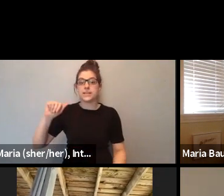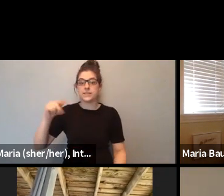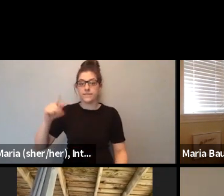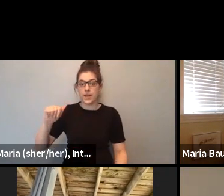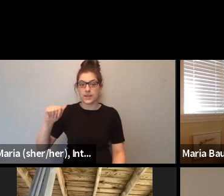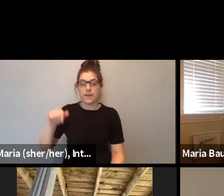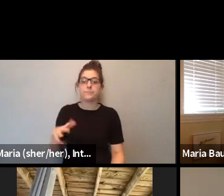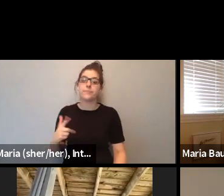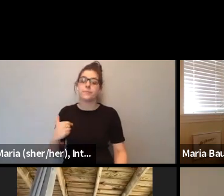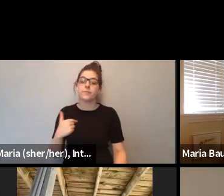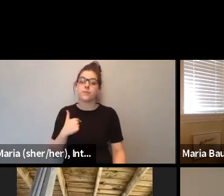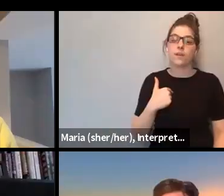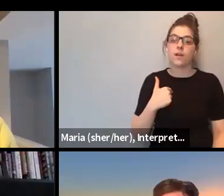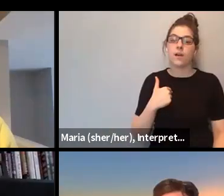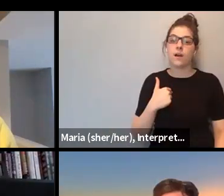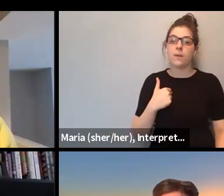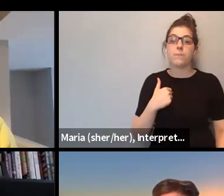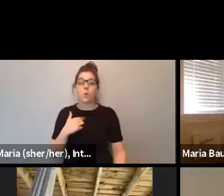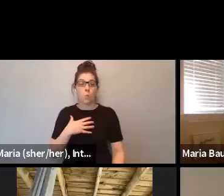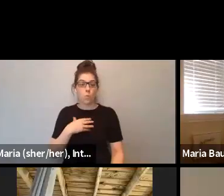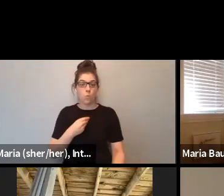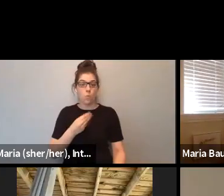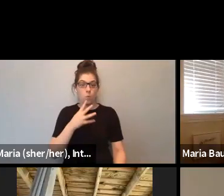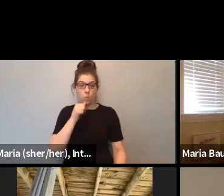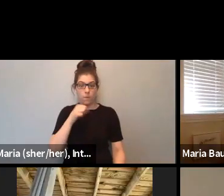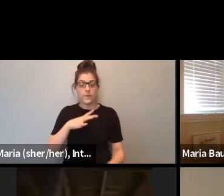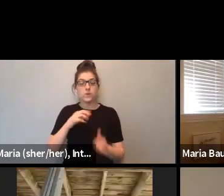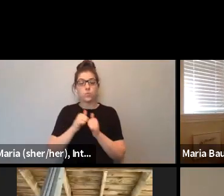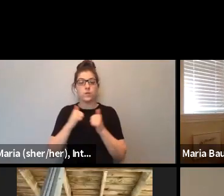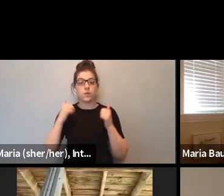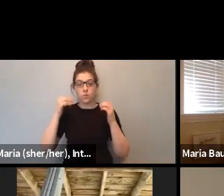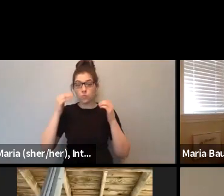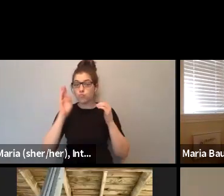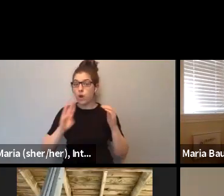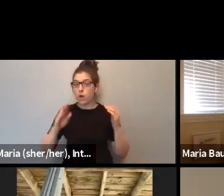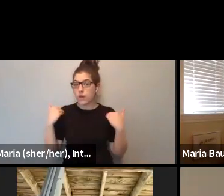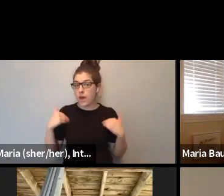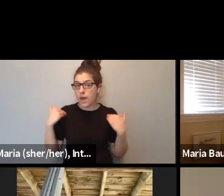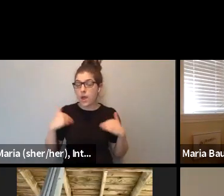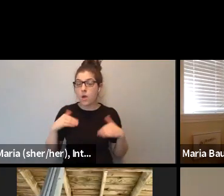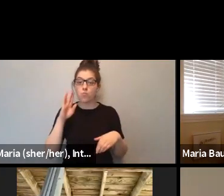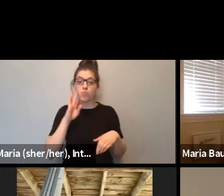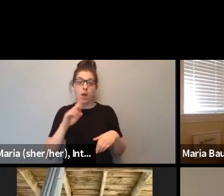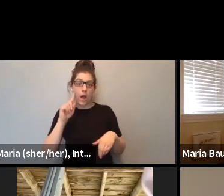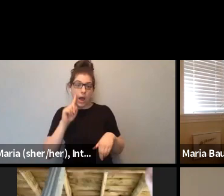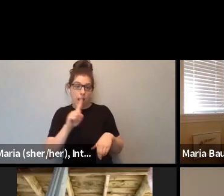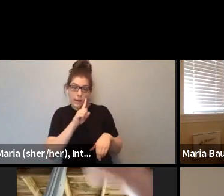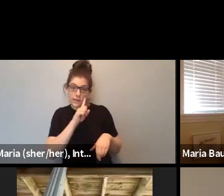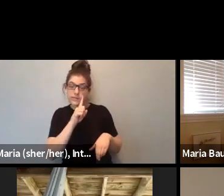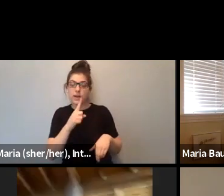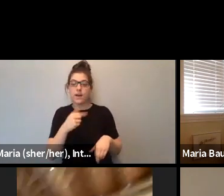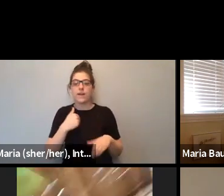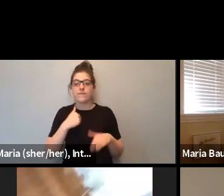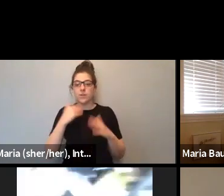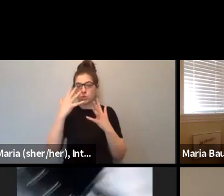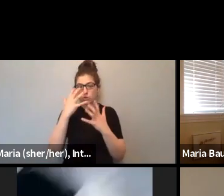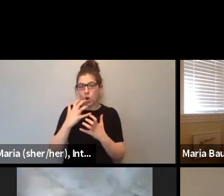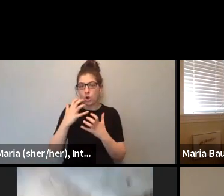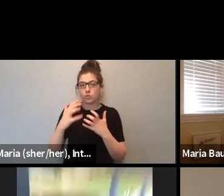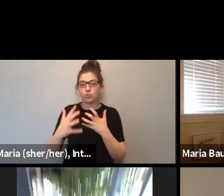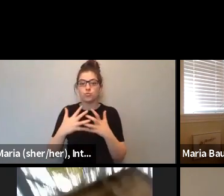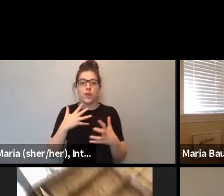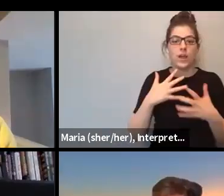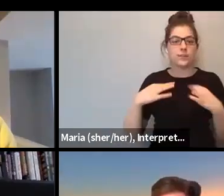am a Caucasian woman with shoulder-length brown hair and brown eyes, and I have a dark gray shirt